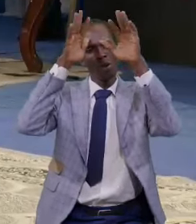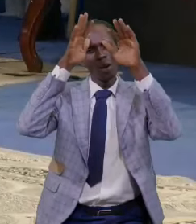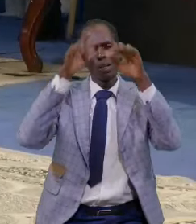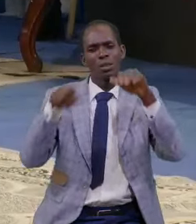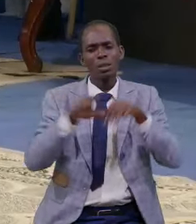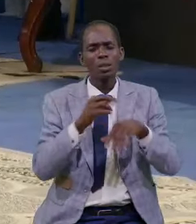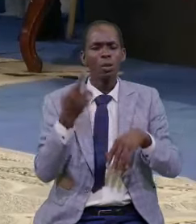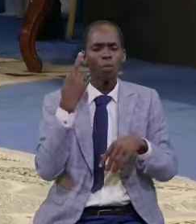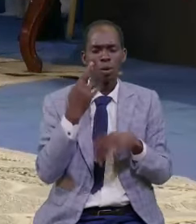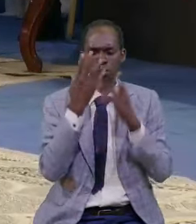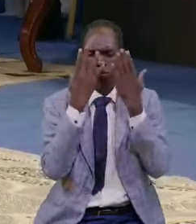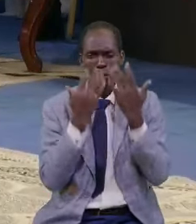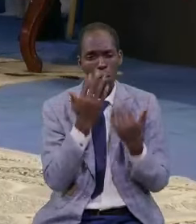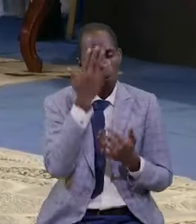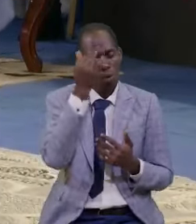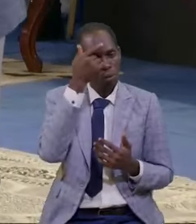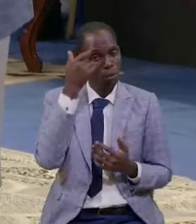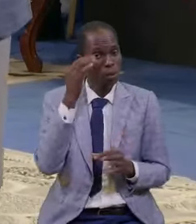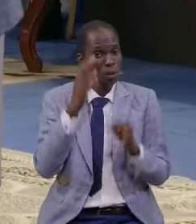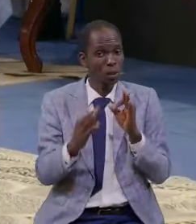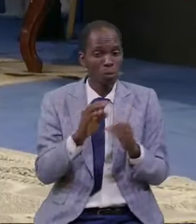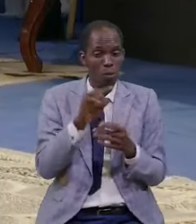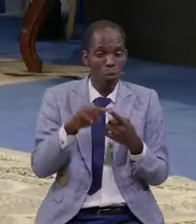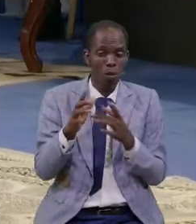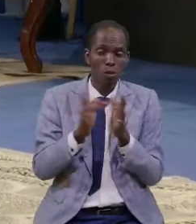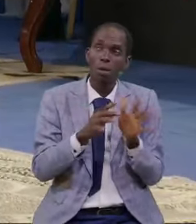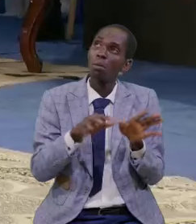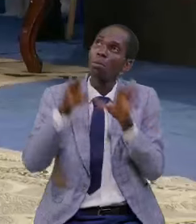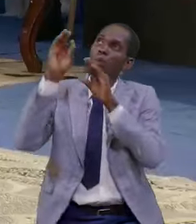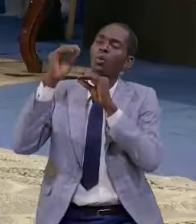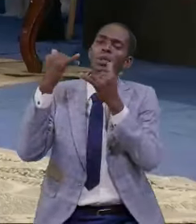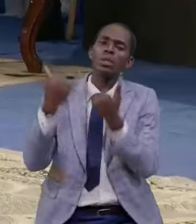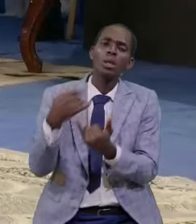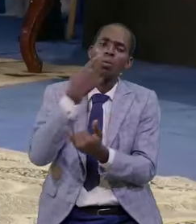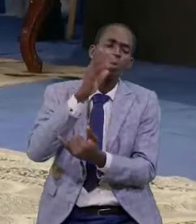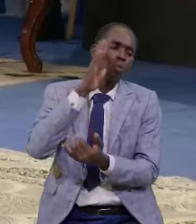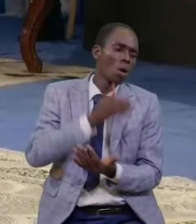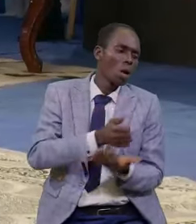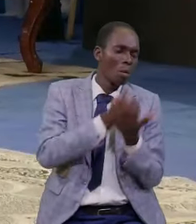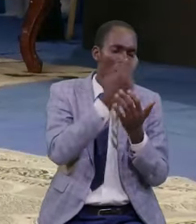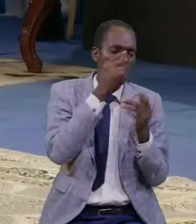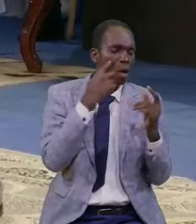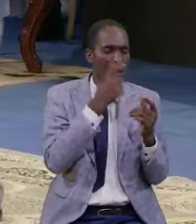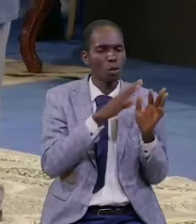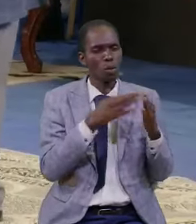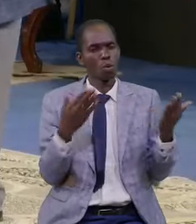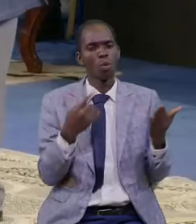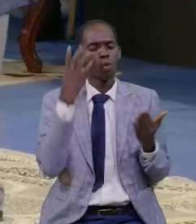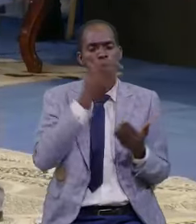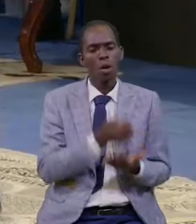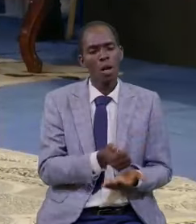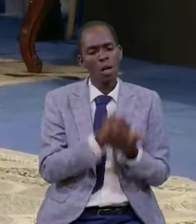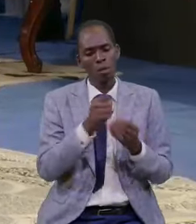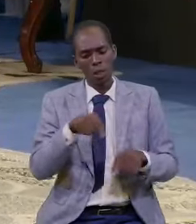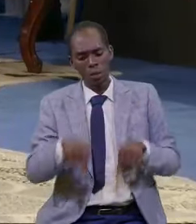eyes after he's gone? They were sorrowful because who will make the lame to walk after he's gone? They were